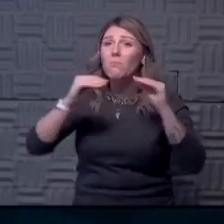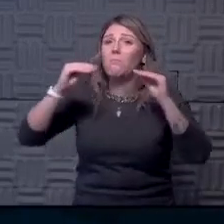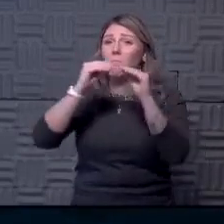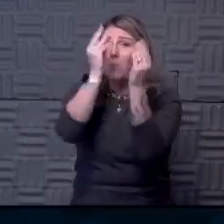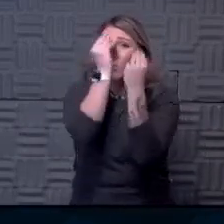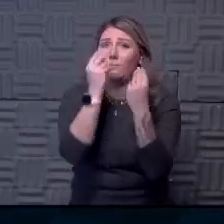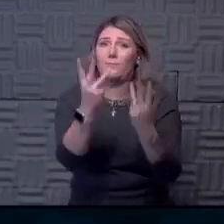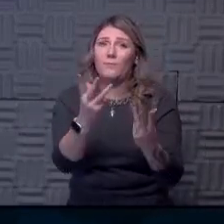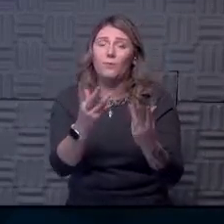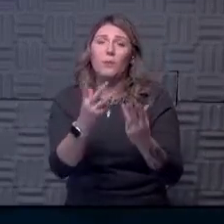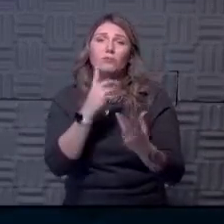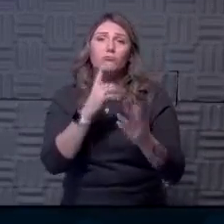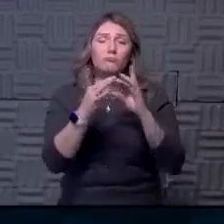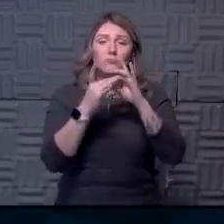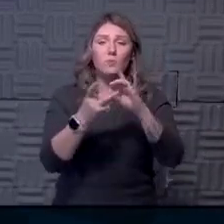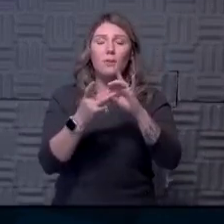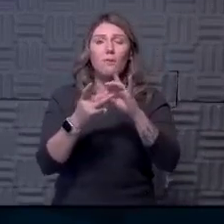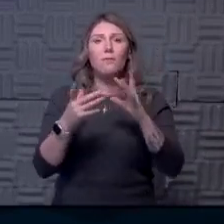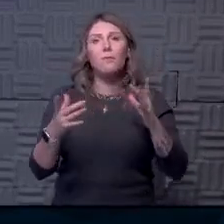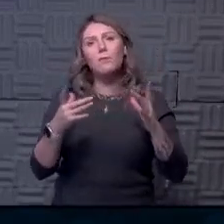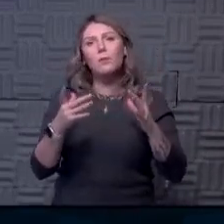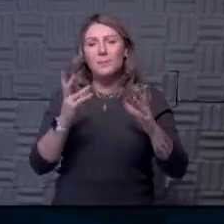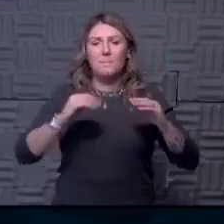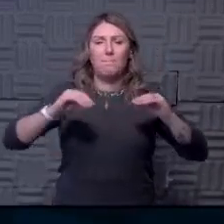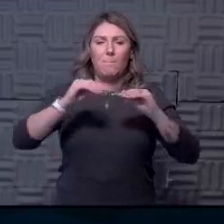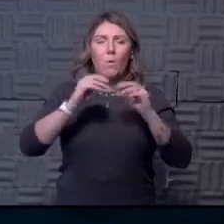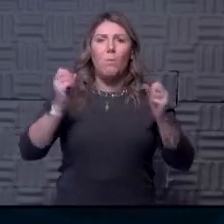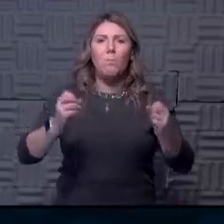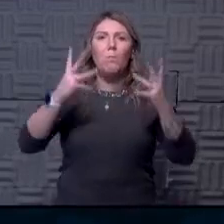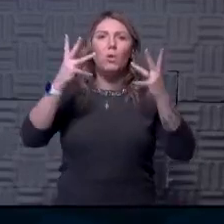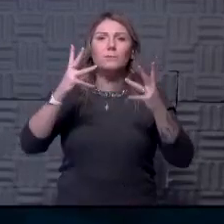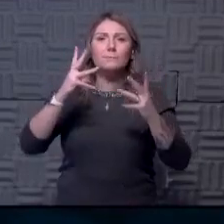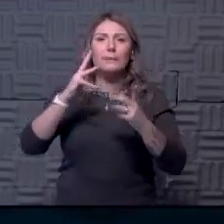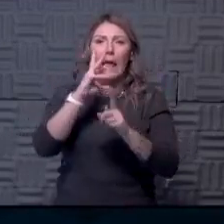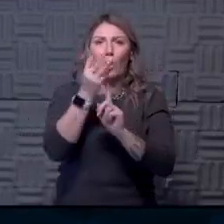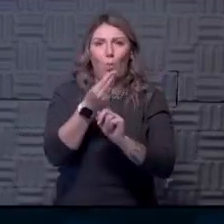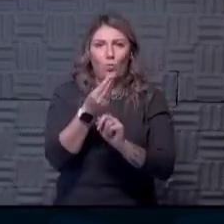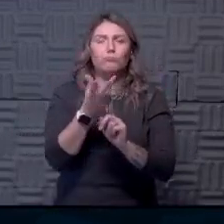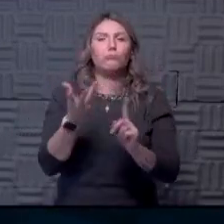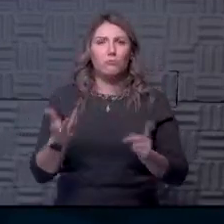information with more like multicultural